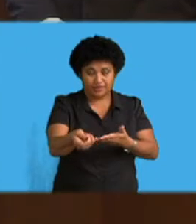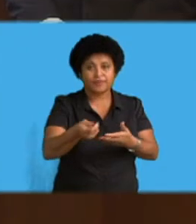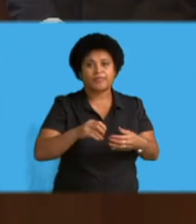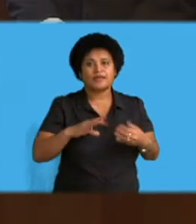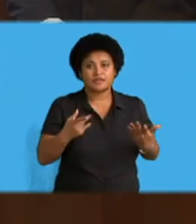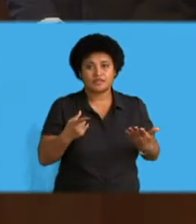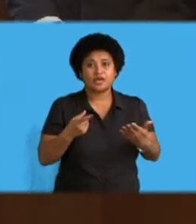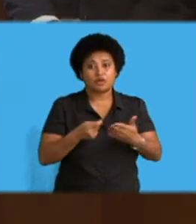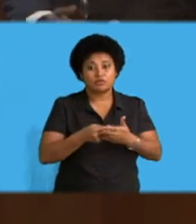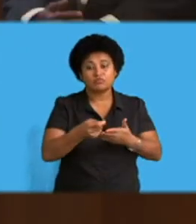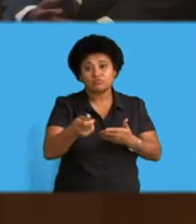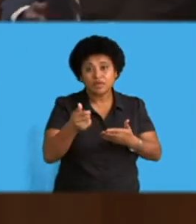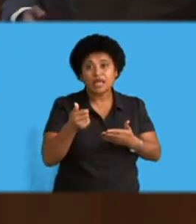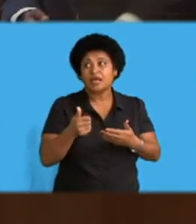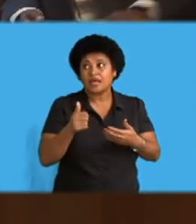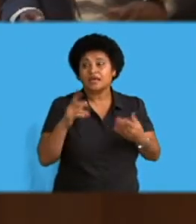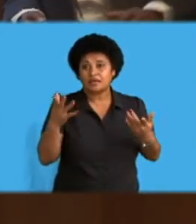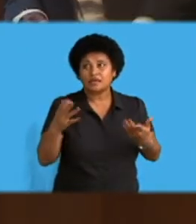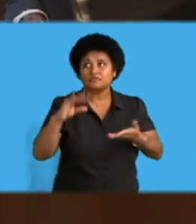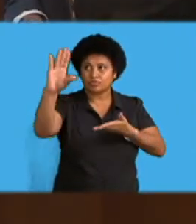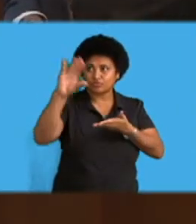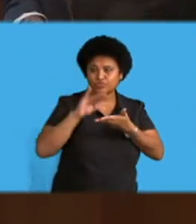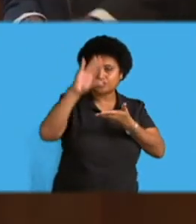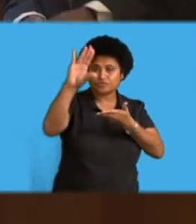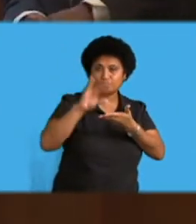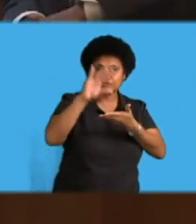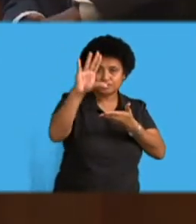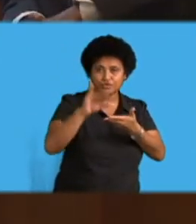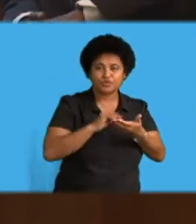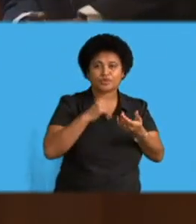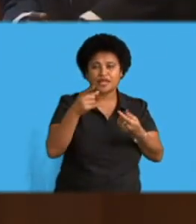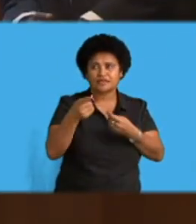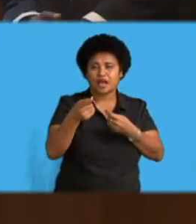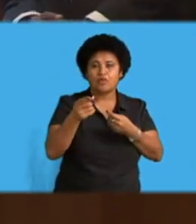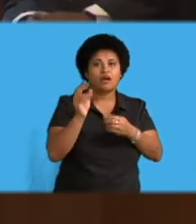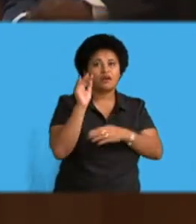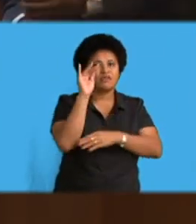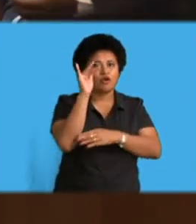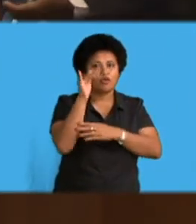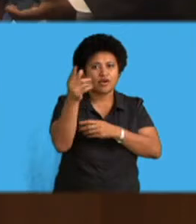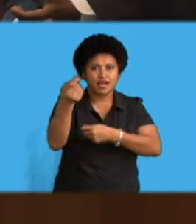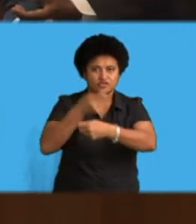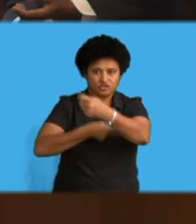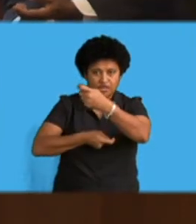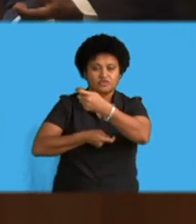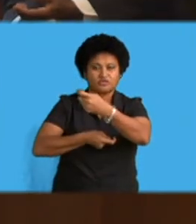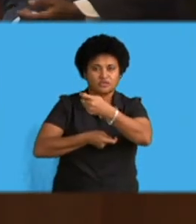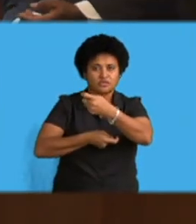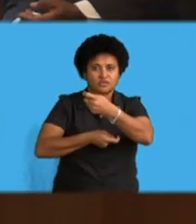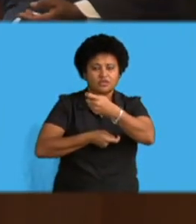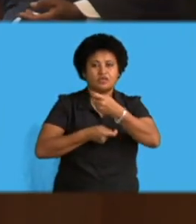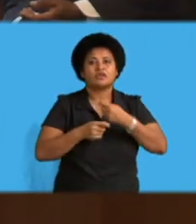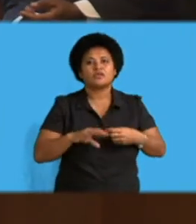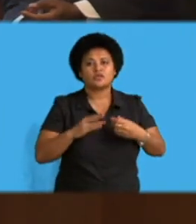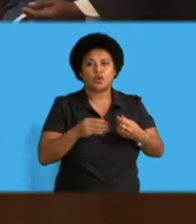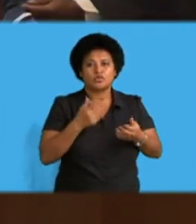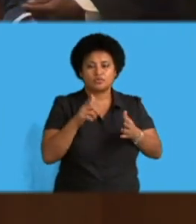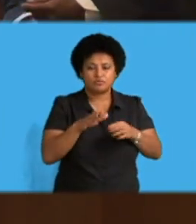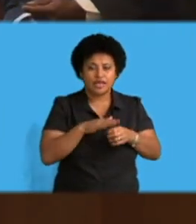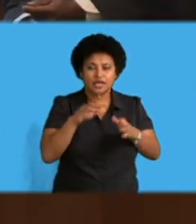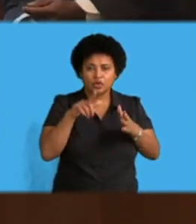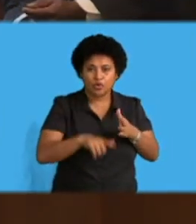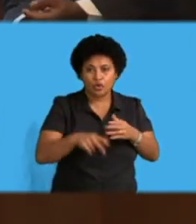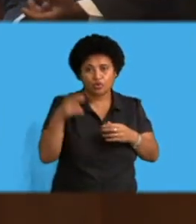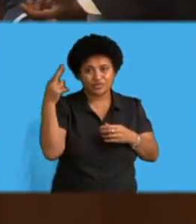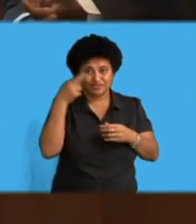major sources of foreign exchange, the PDMC highlighted the importance of the issues of de-risking and the withdrawal of correspondent banking